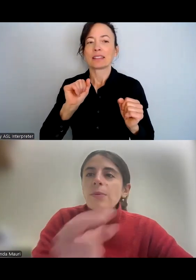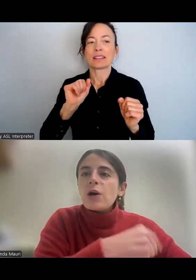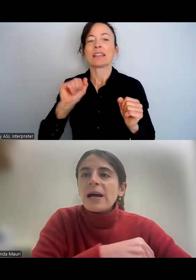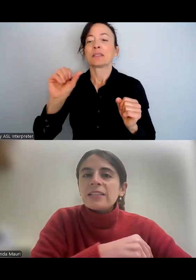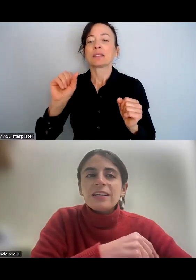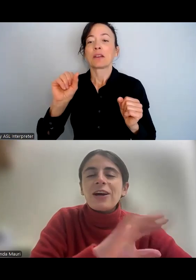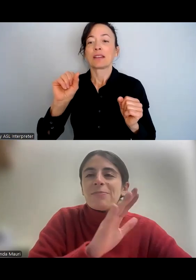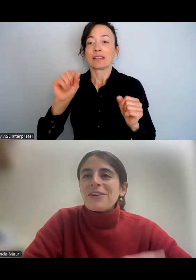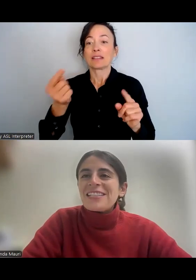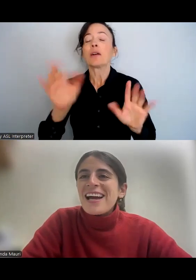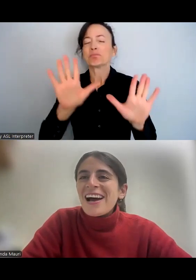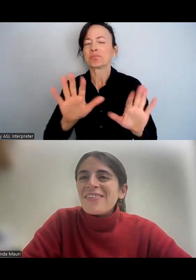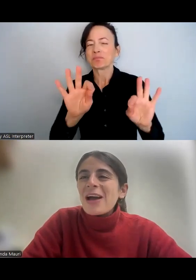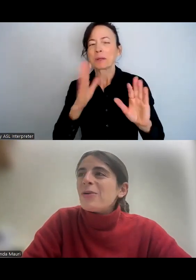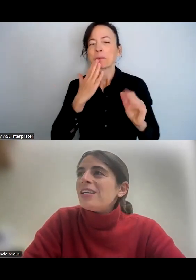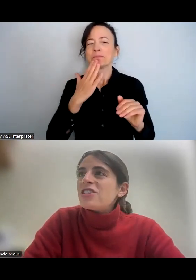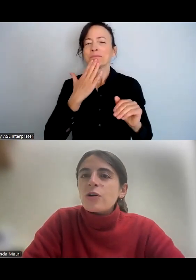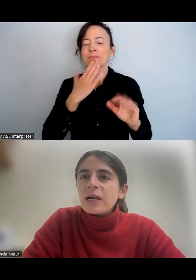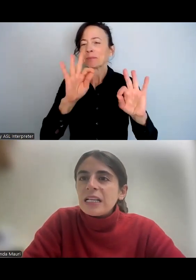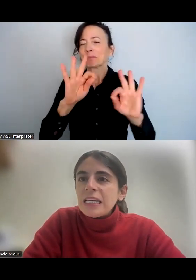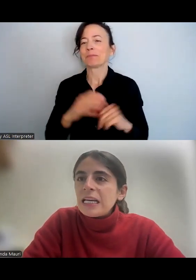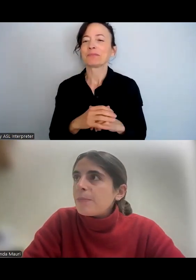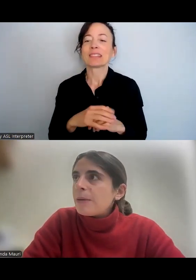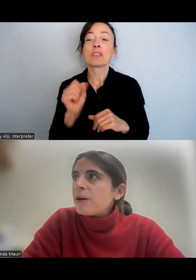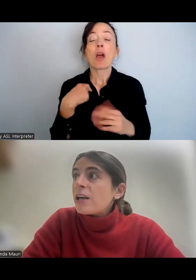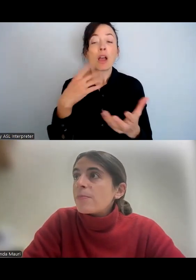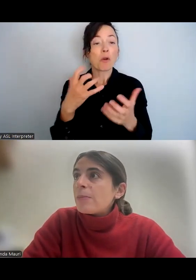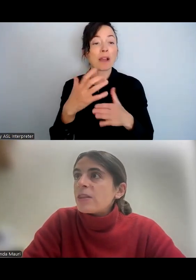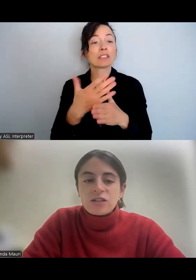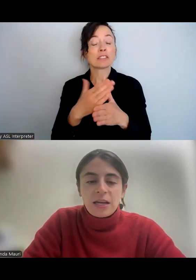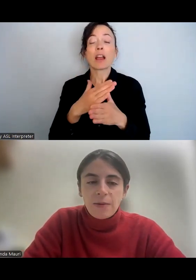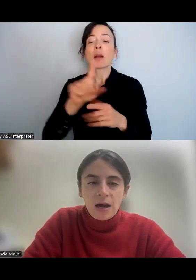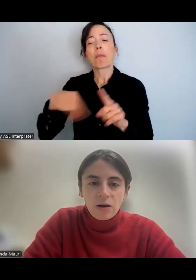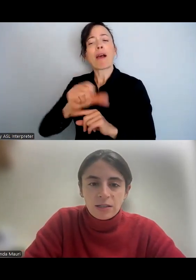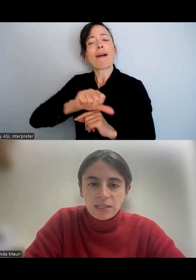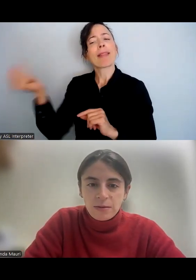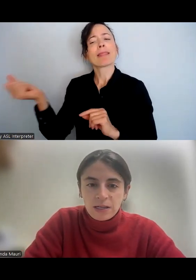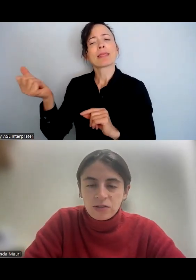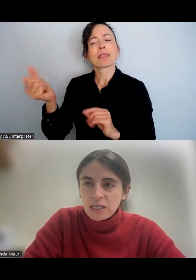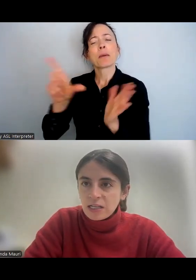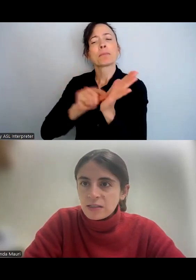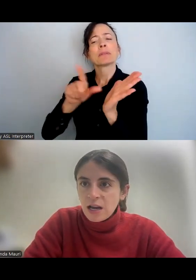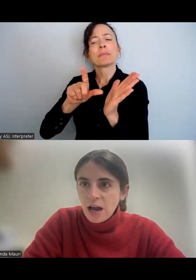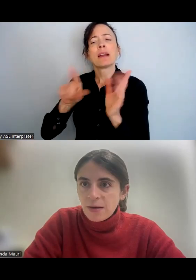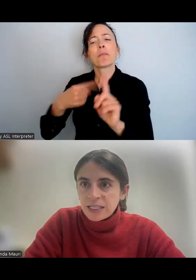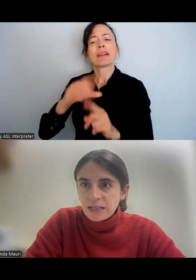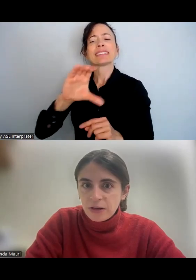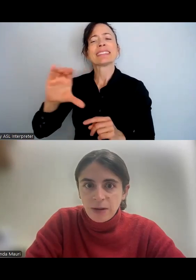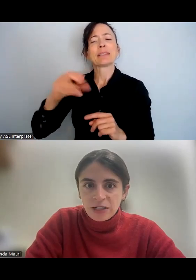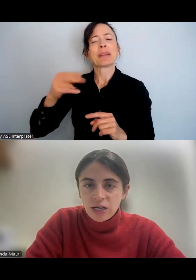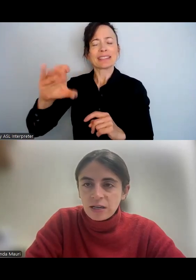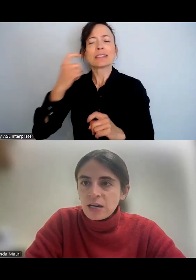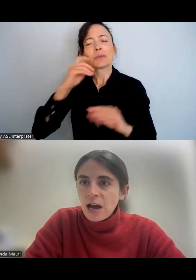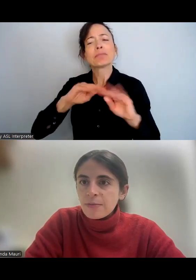Oh, can we go back to, great, perfect. I wanted to share quickly another paper that just came out on CCBHCs that